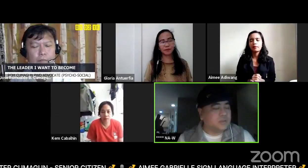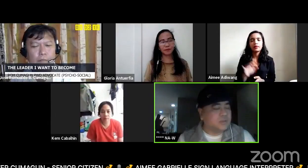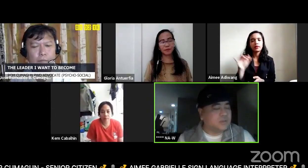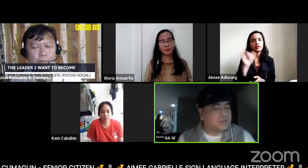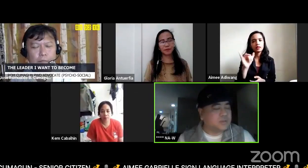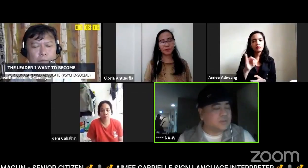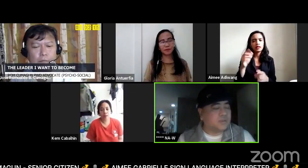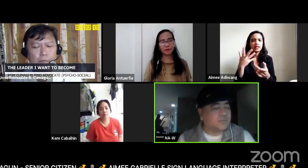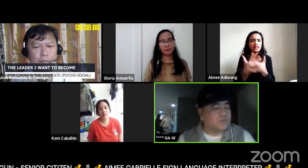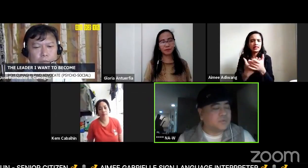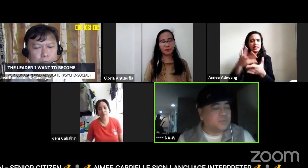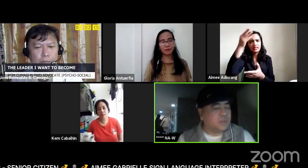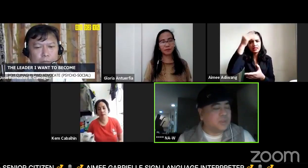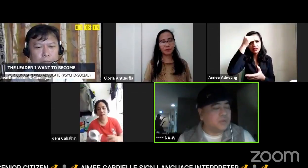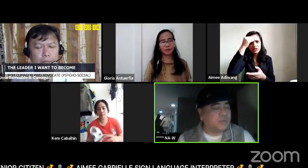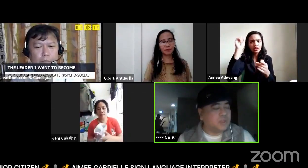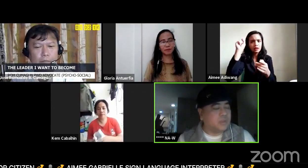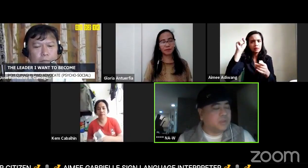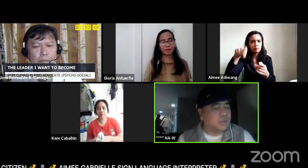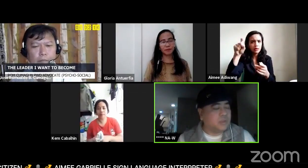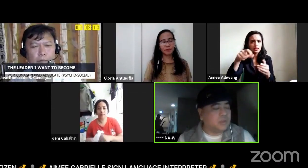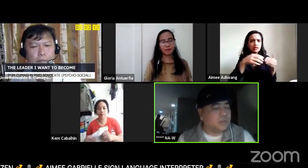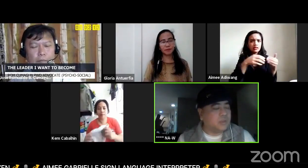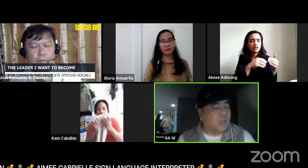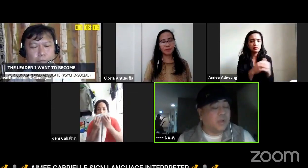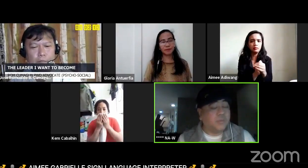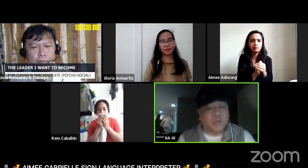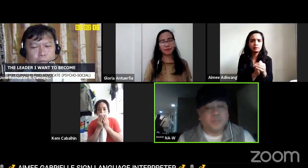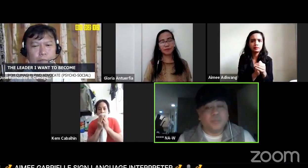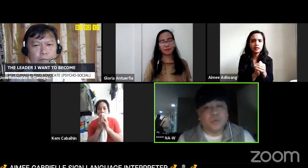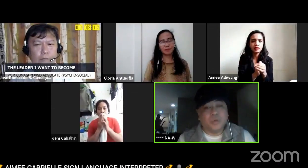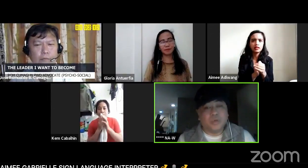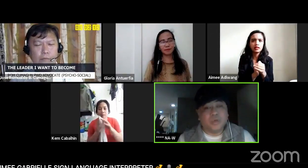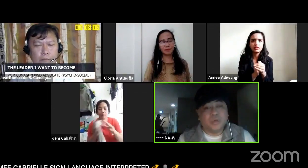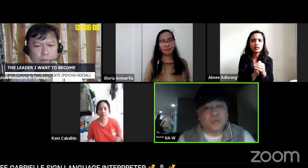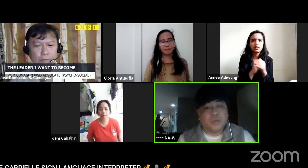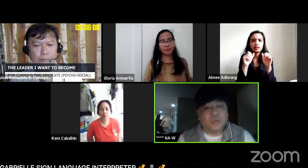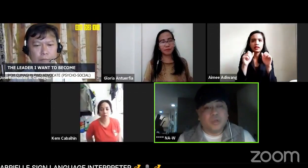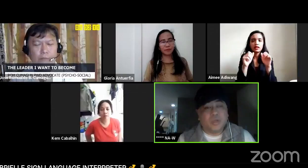guess leaders have to be in a way